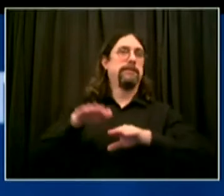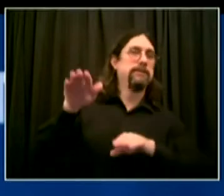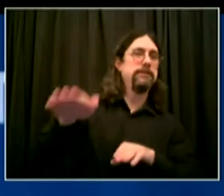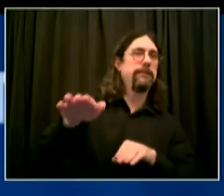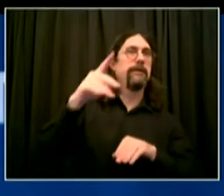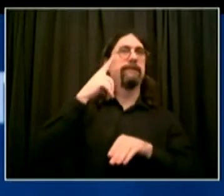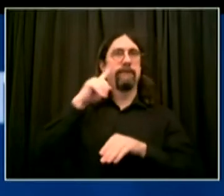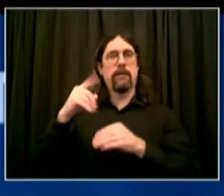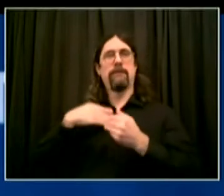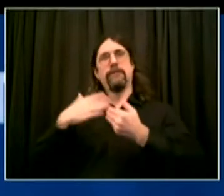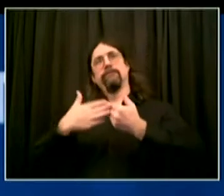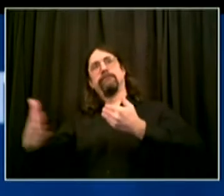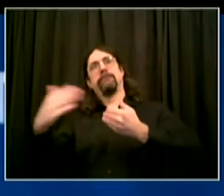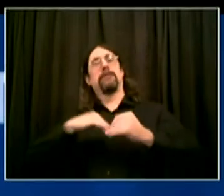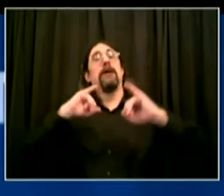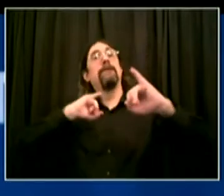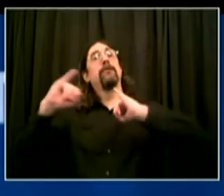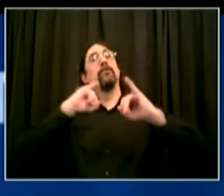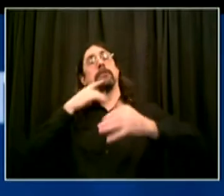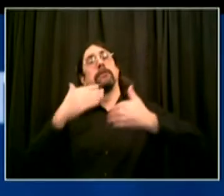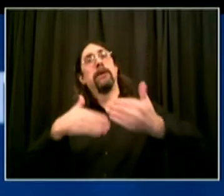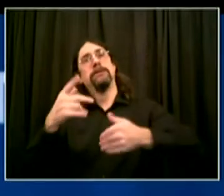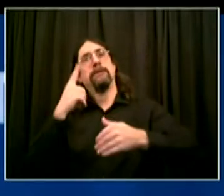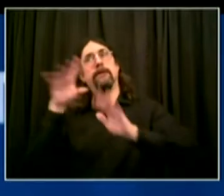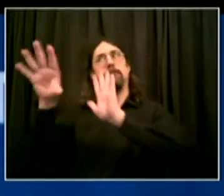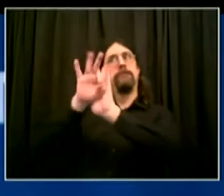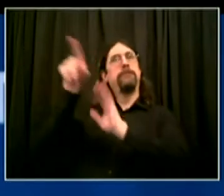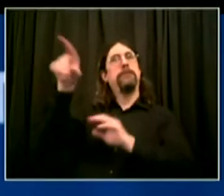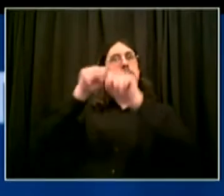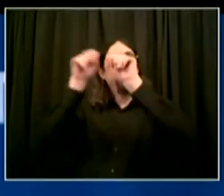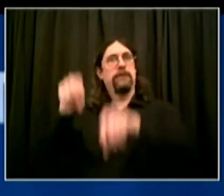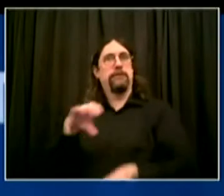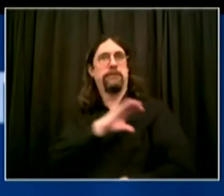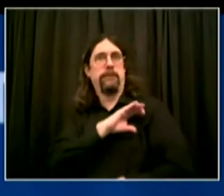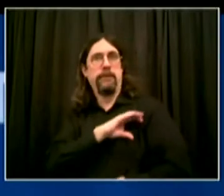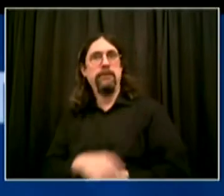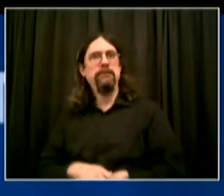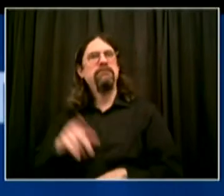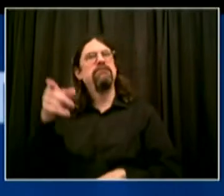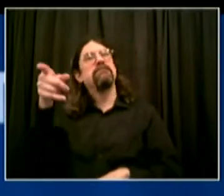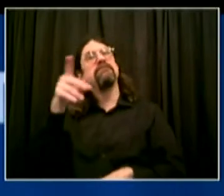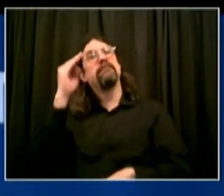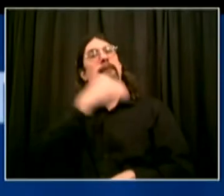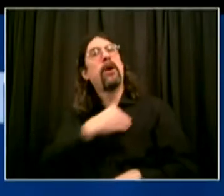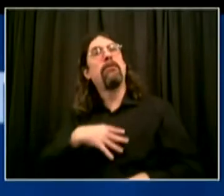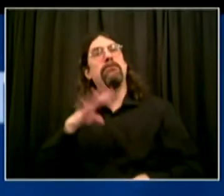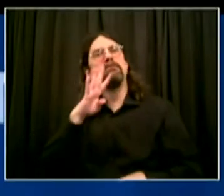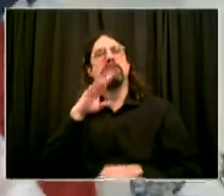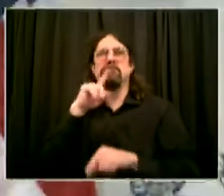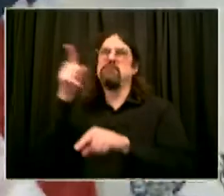positive time for not only the NYPD, but the city as a whole. So thank you all. Thank you very